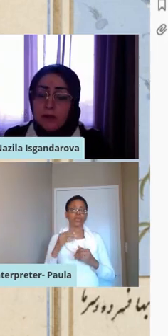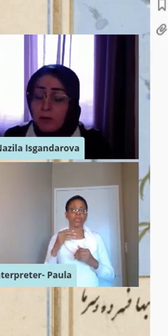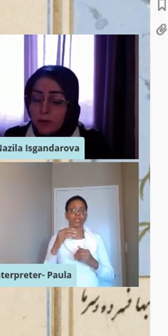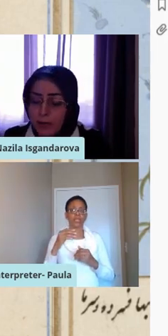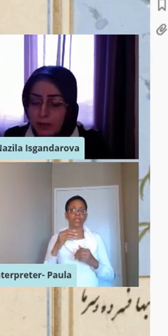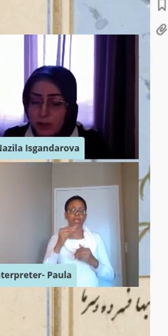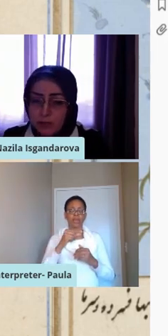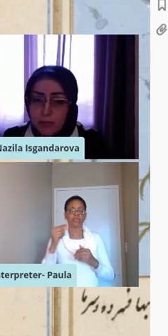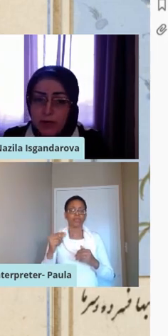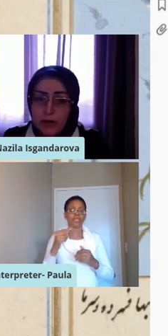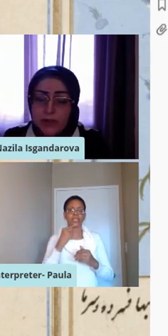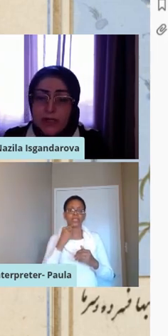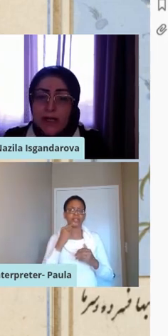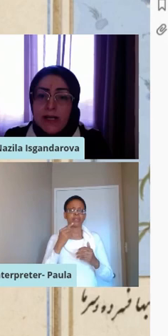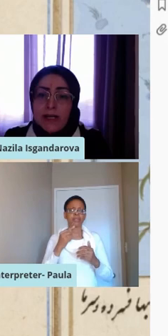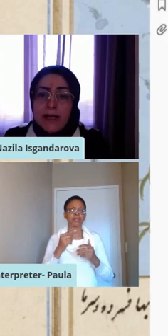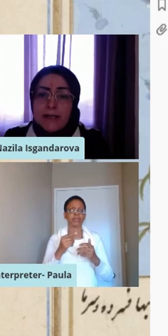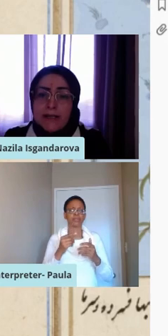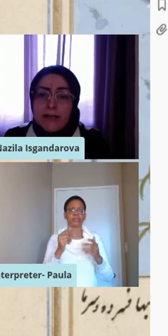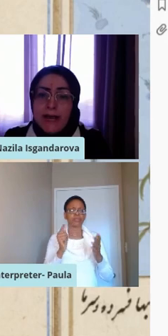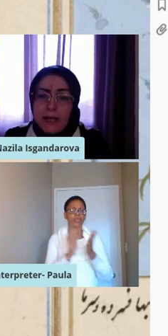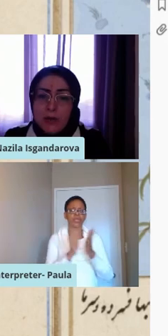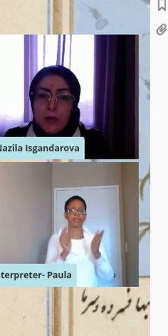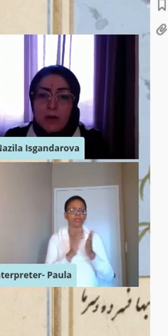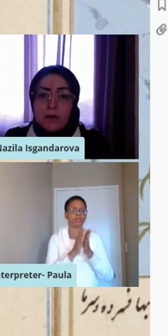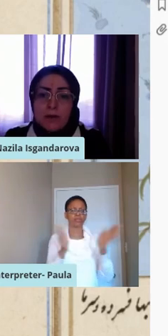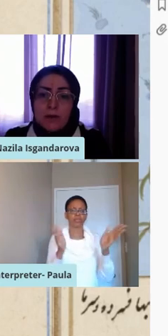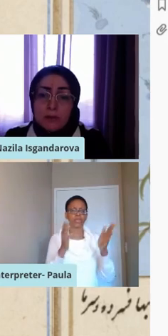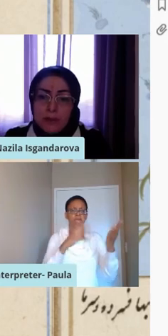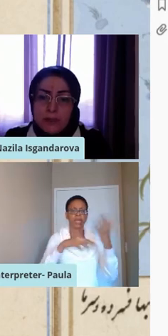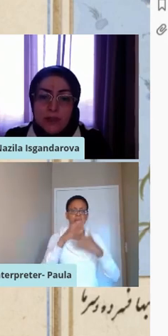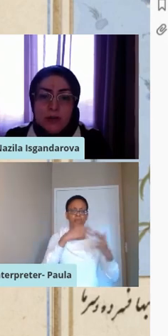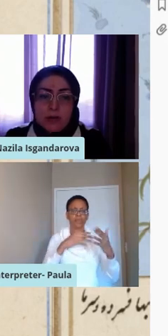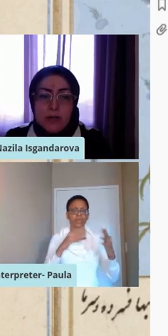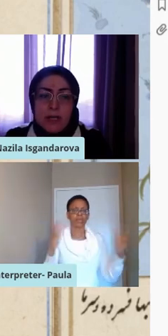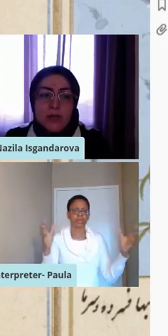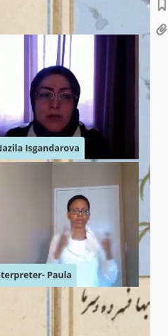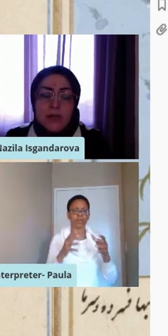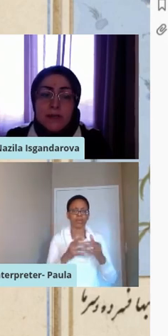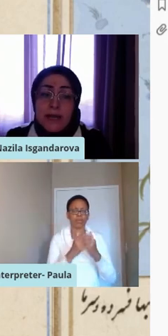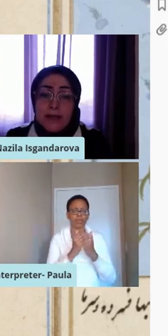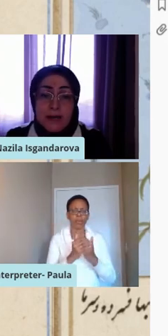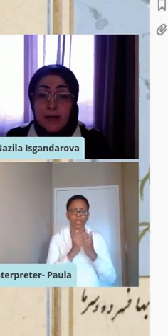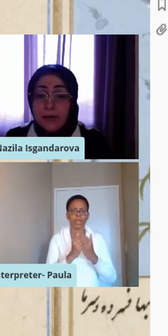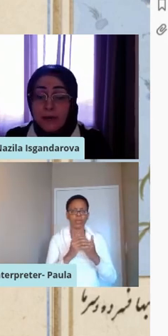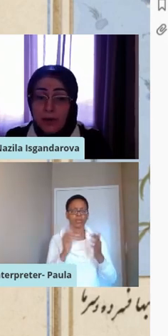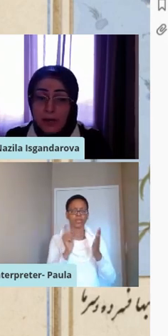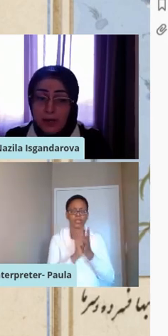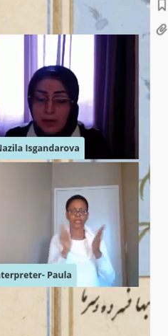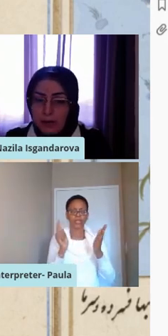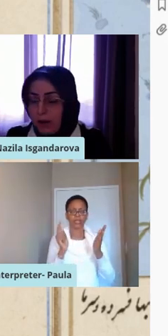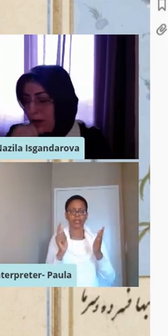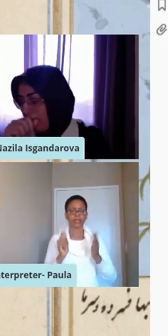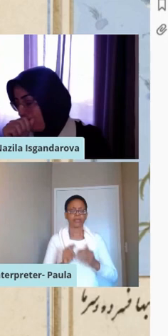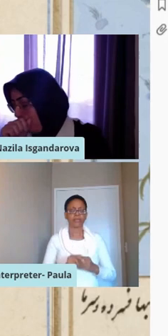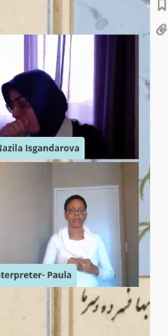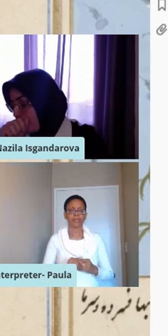including congregational prayers and the annual religious congregations and other